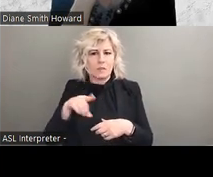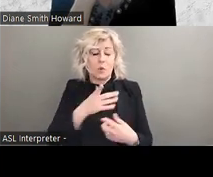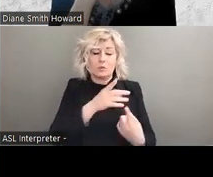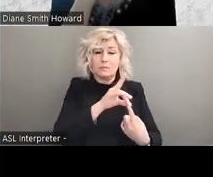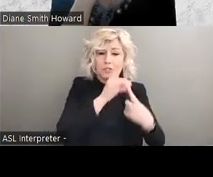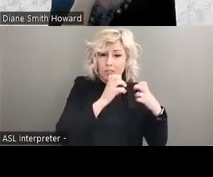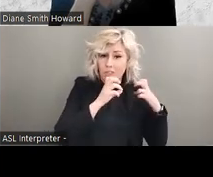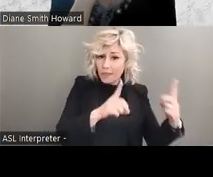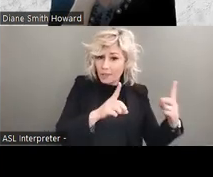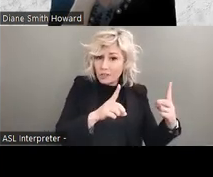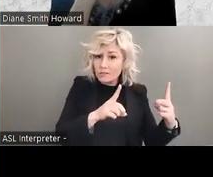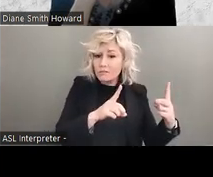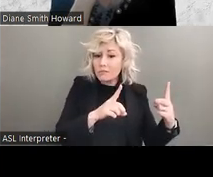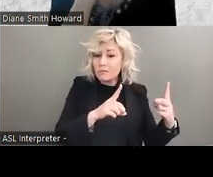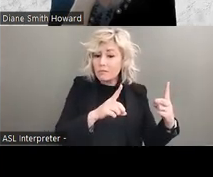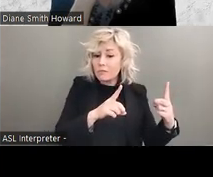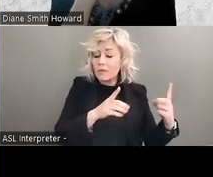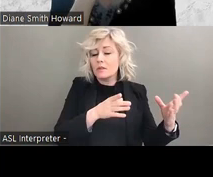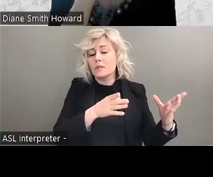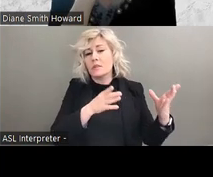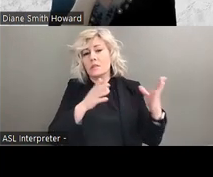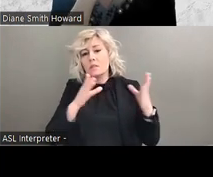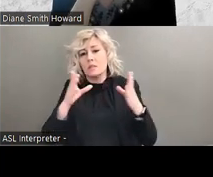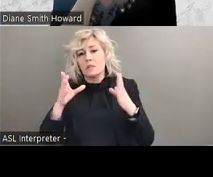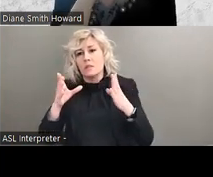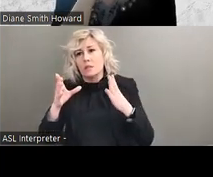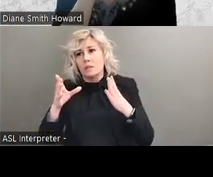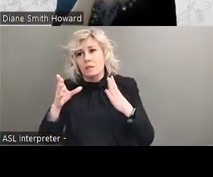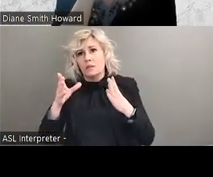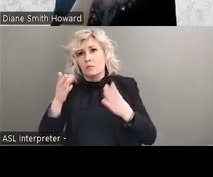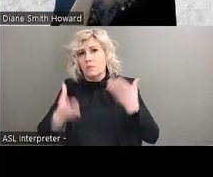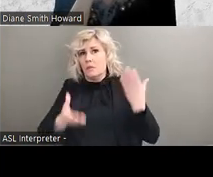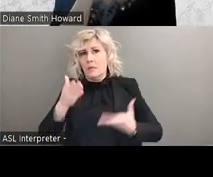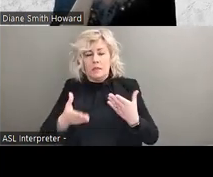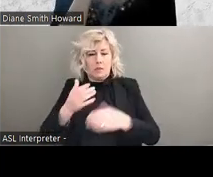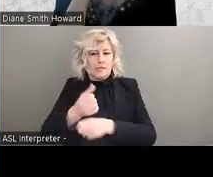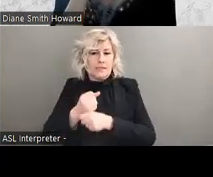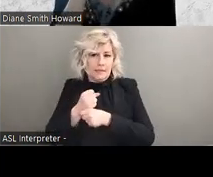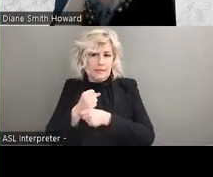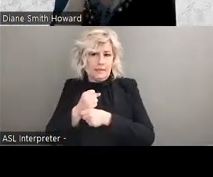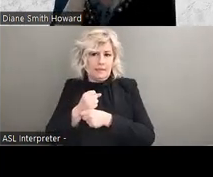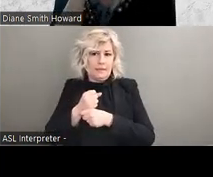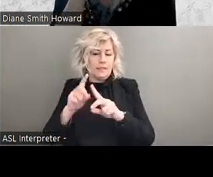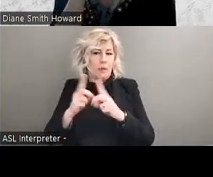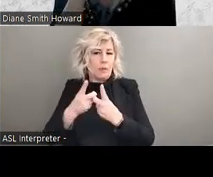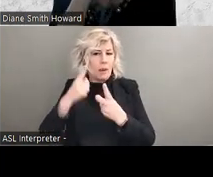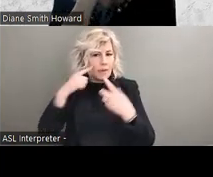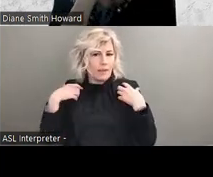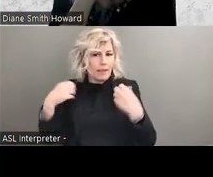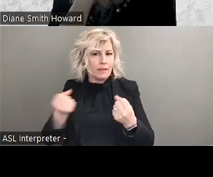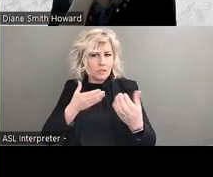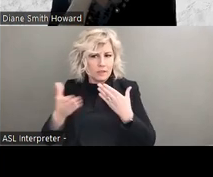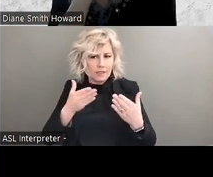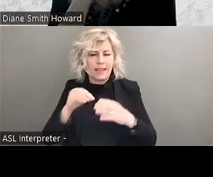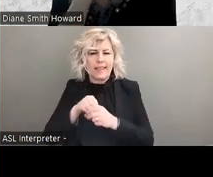education, and may receive special education services. They may receive Department of Mental Health services like